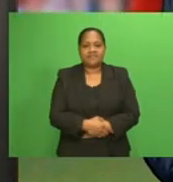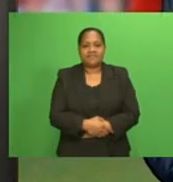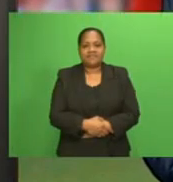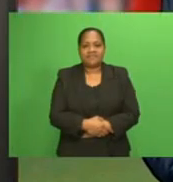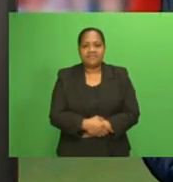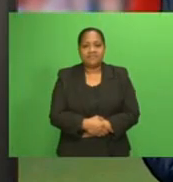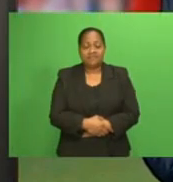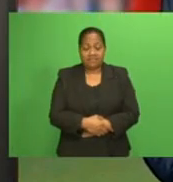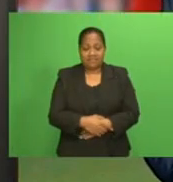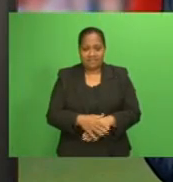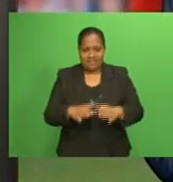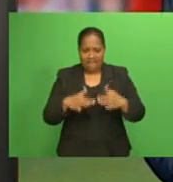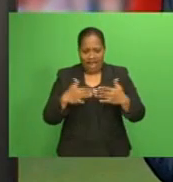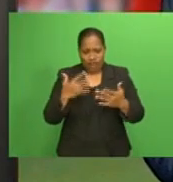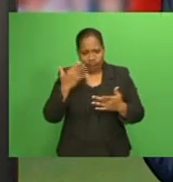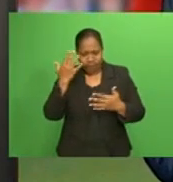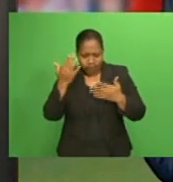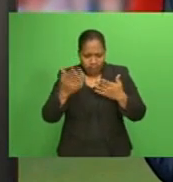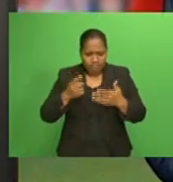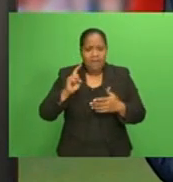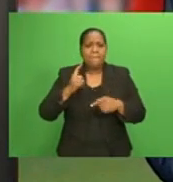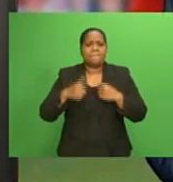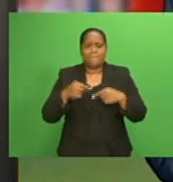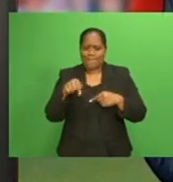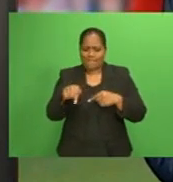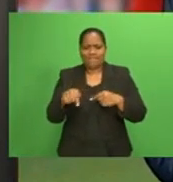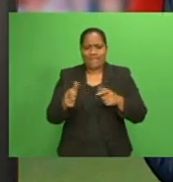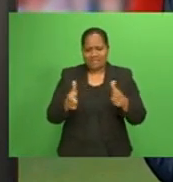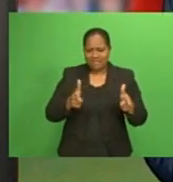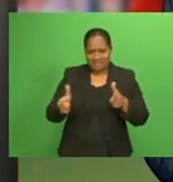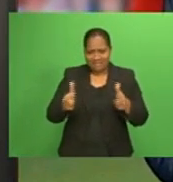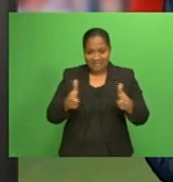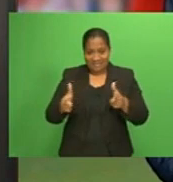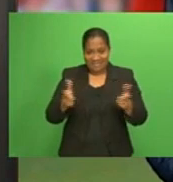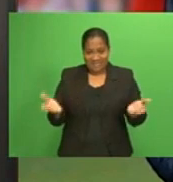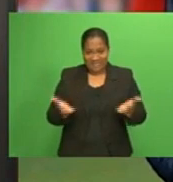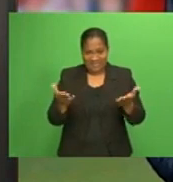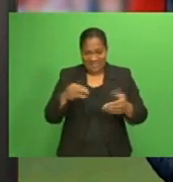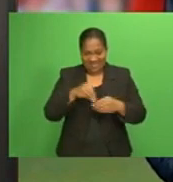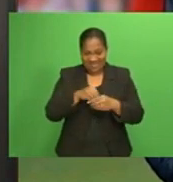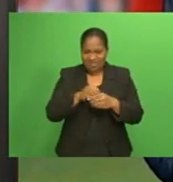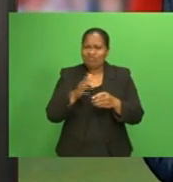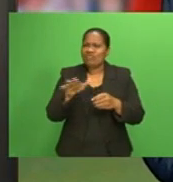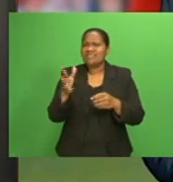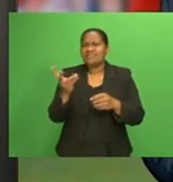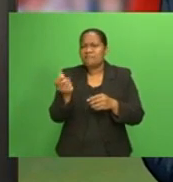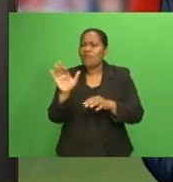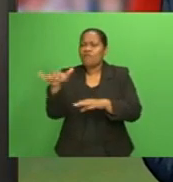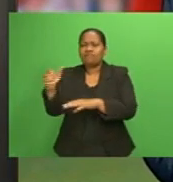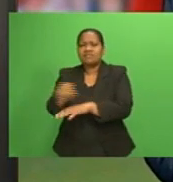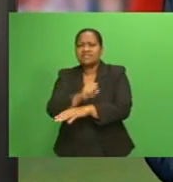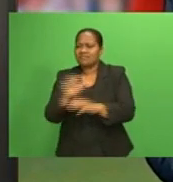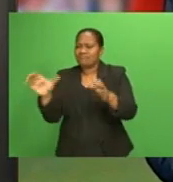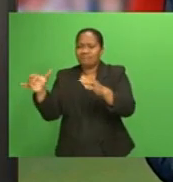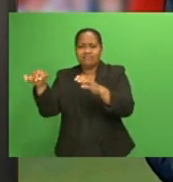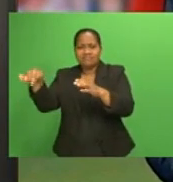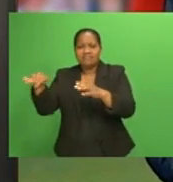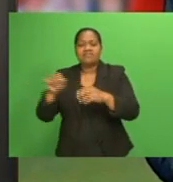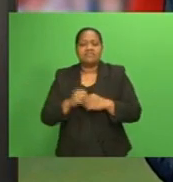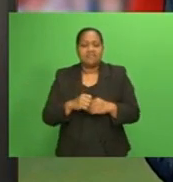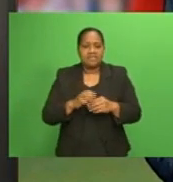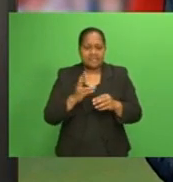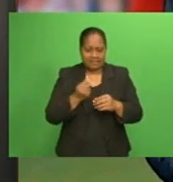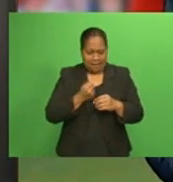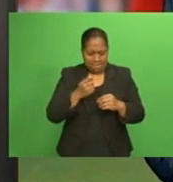Talks are still ongoing between Fiji Sevens rep Terio Tamani and some overseas clubs. While the national Sevens playmaker is yet to make up his